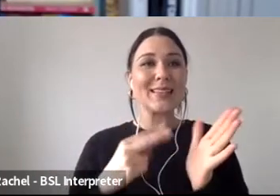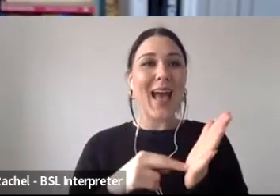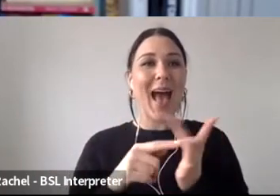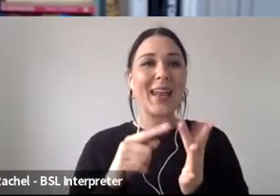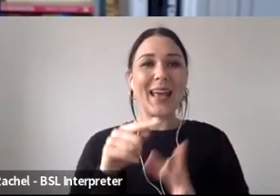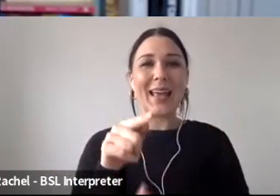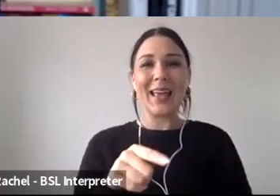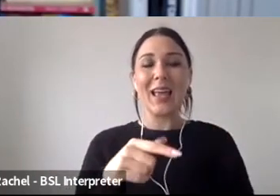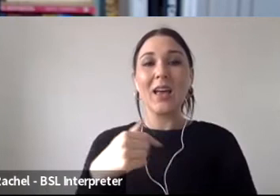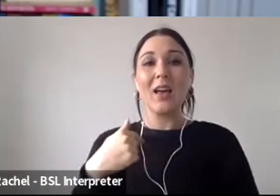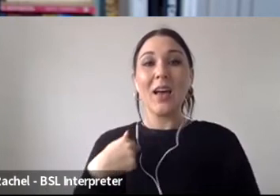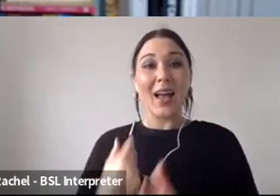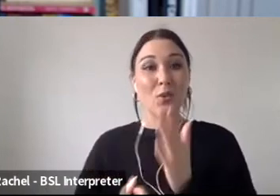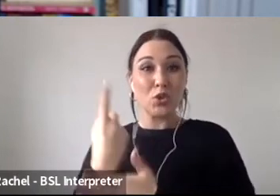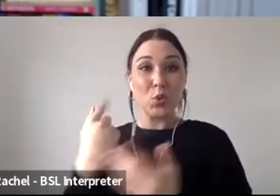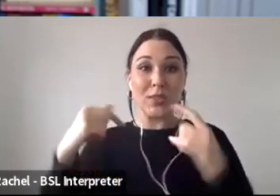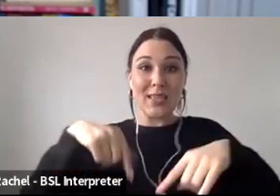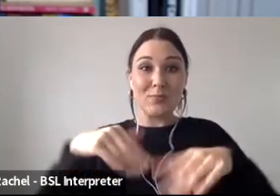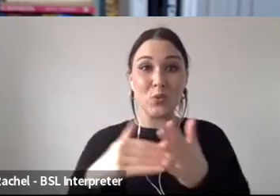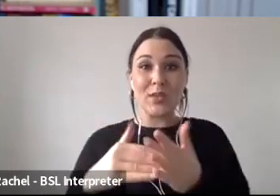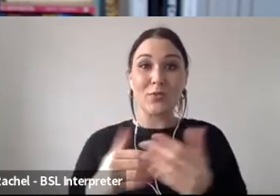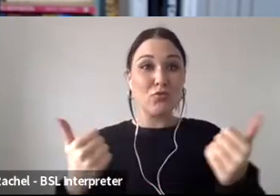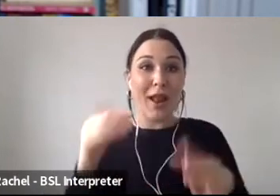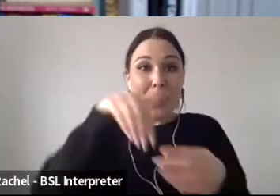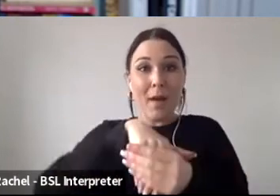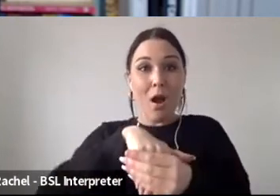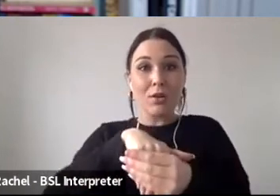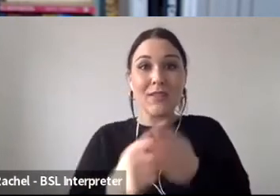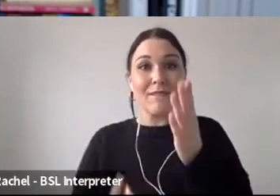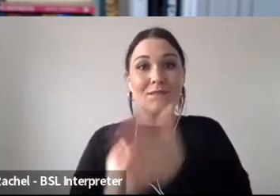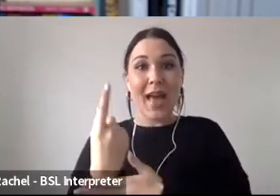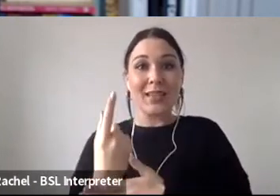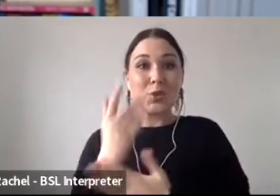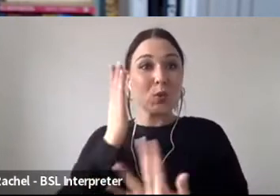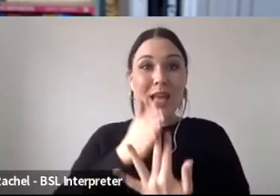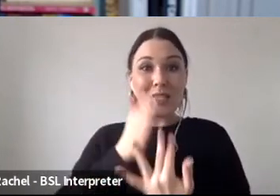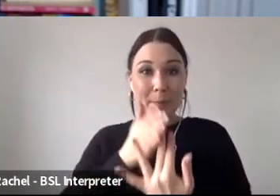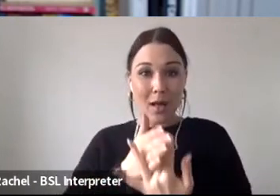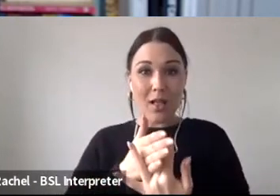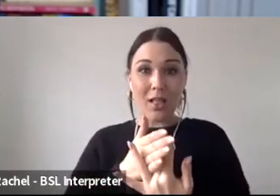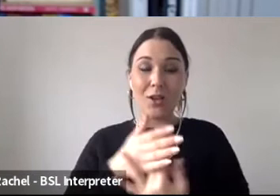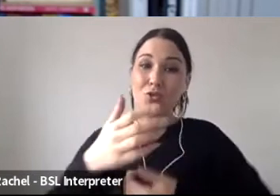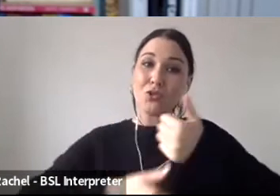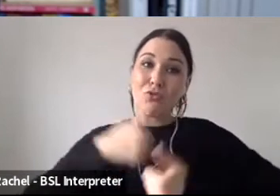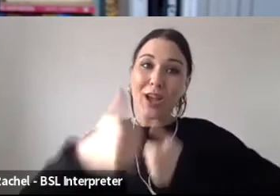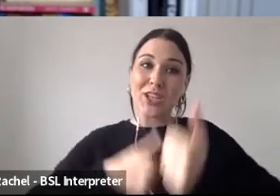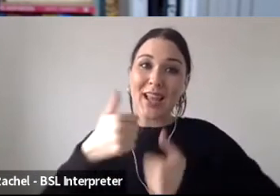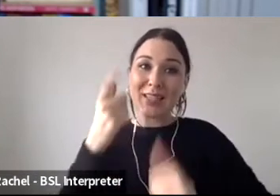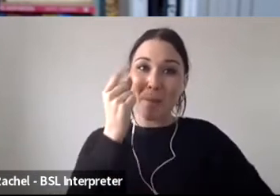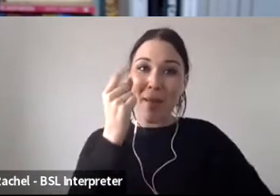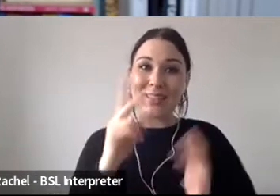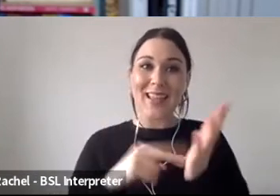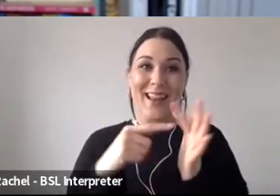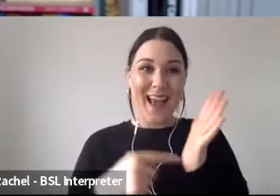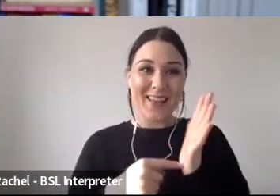today. It is great to be taking part in an event that is so accessible, and congratulations to AbilityNet for making that